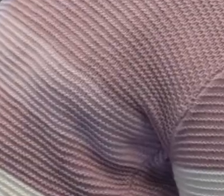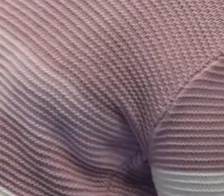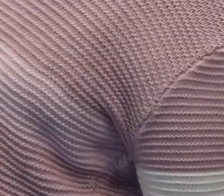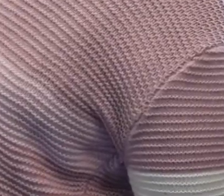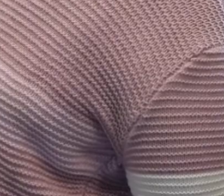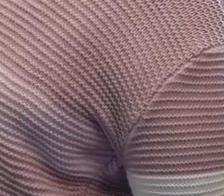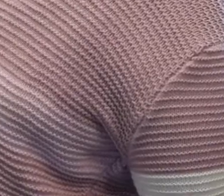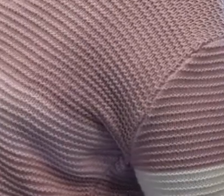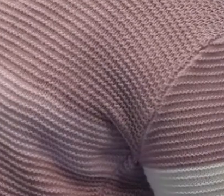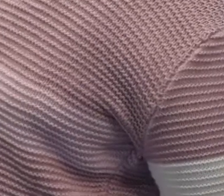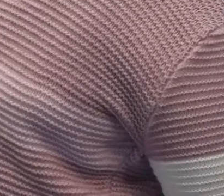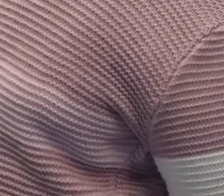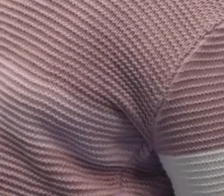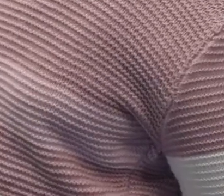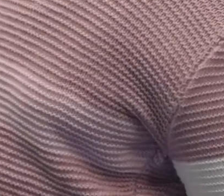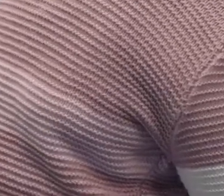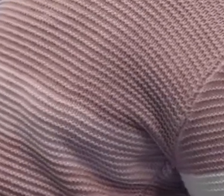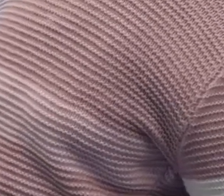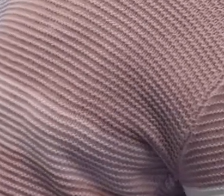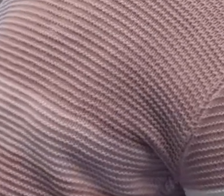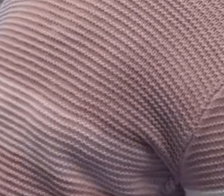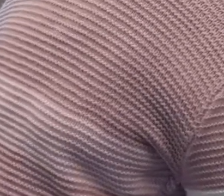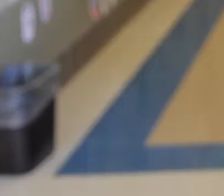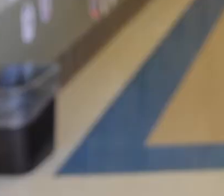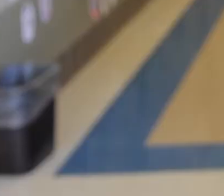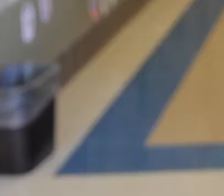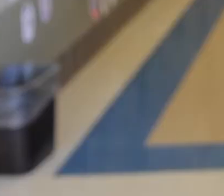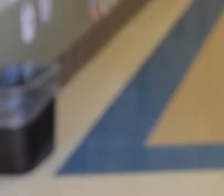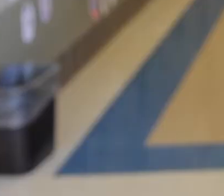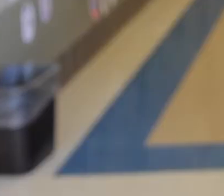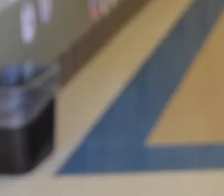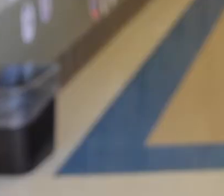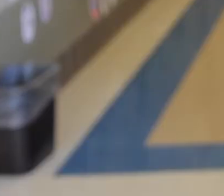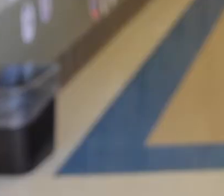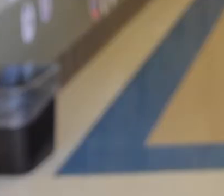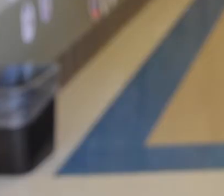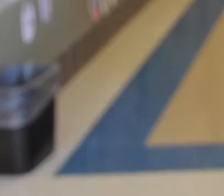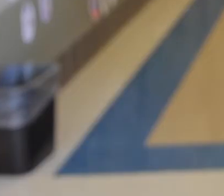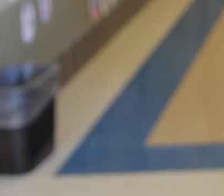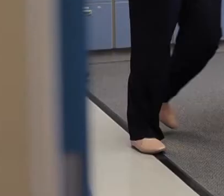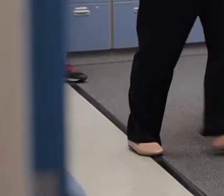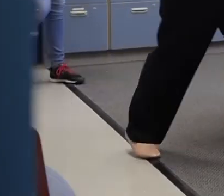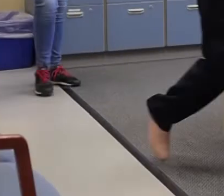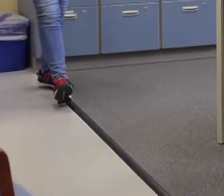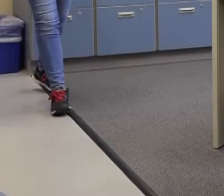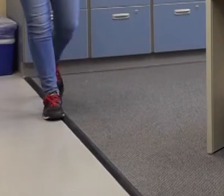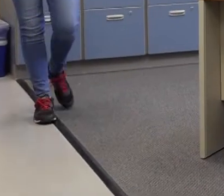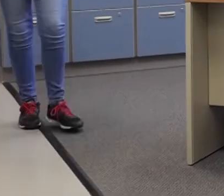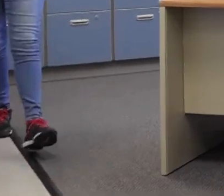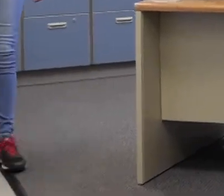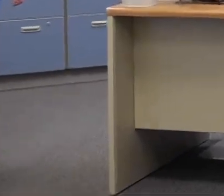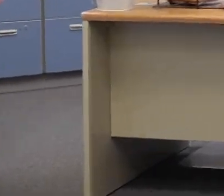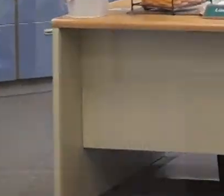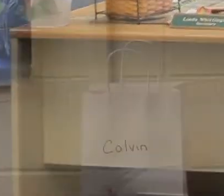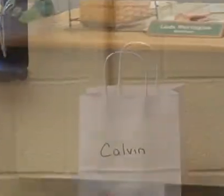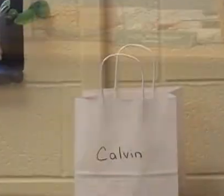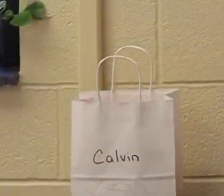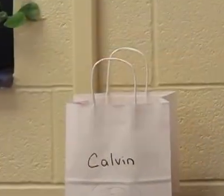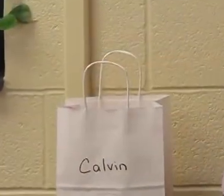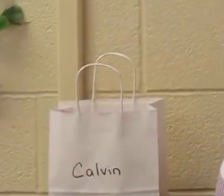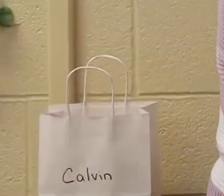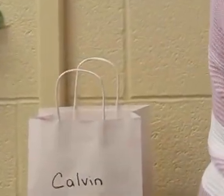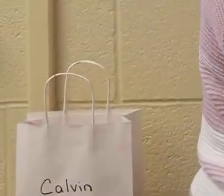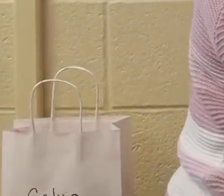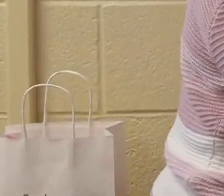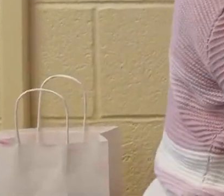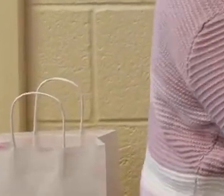I love listening to her as she's greeting our visitors or maybe students that are coming in late from an appointment or something like that, because she just makes